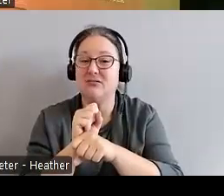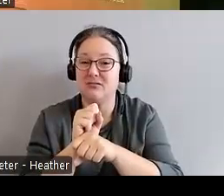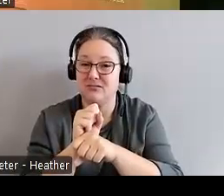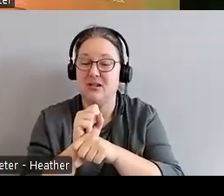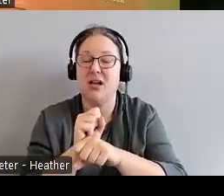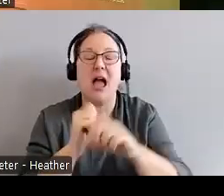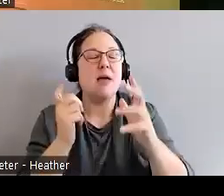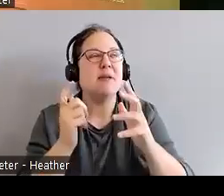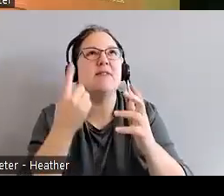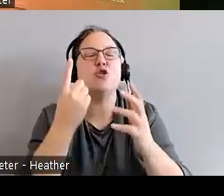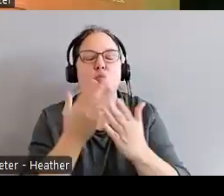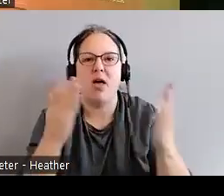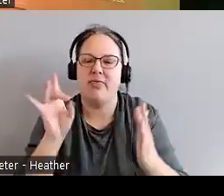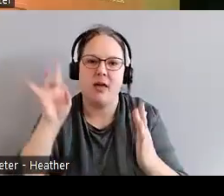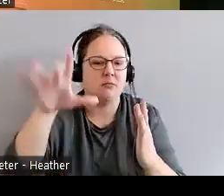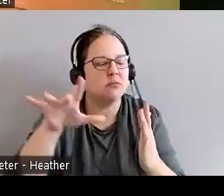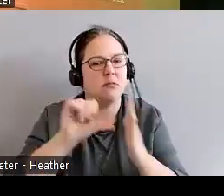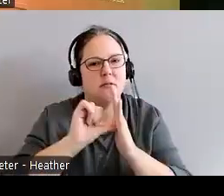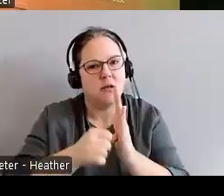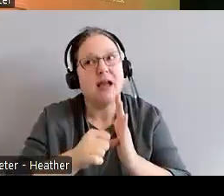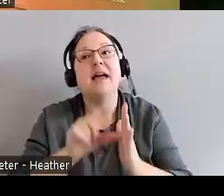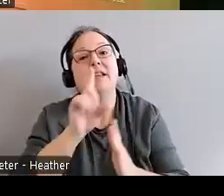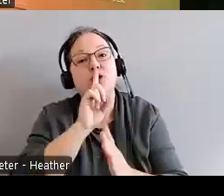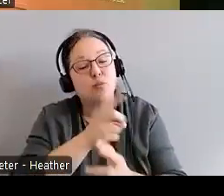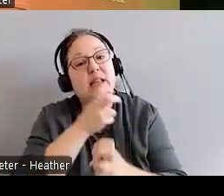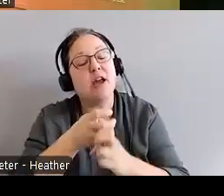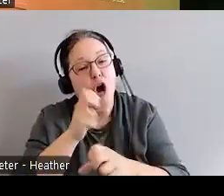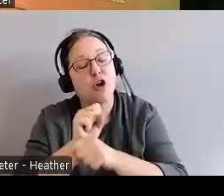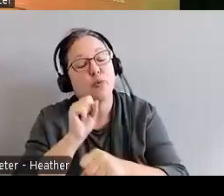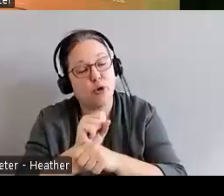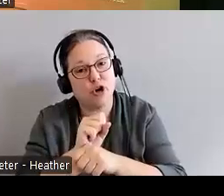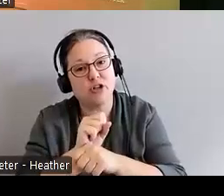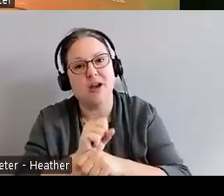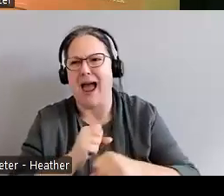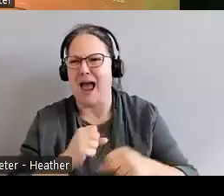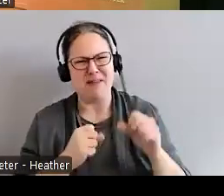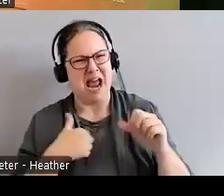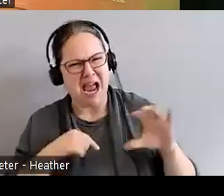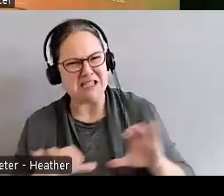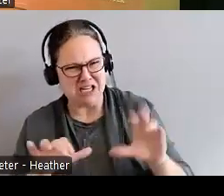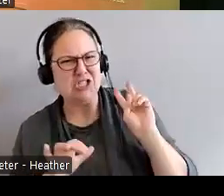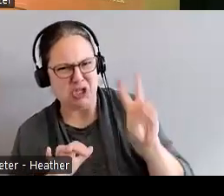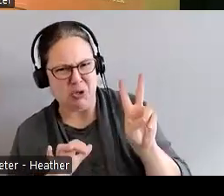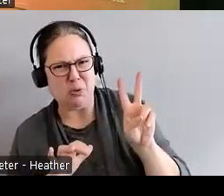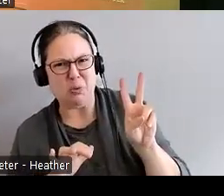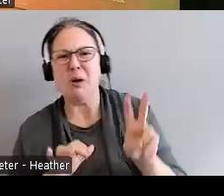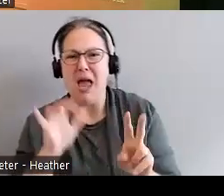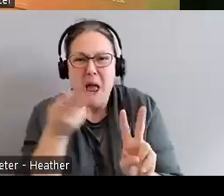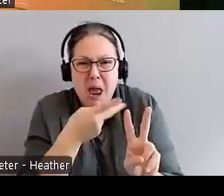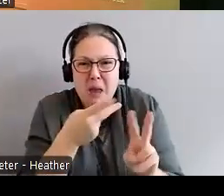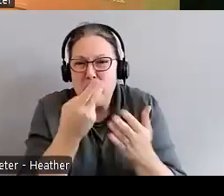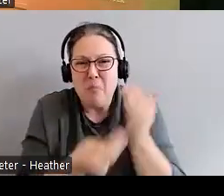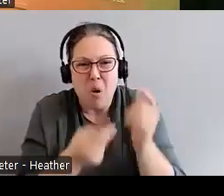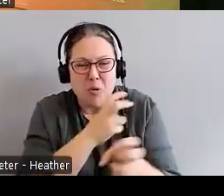learned was that it was really hard to do these two researches. And in a way,